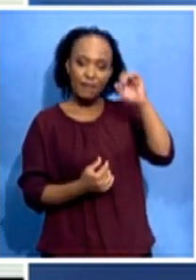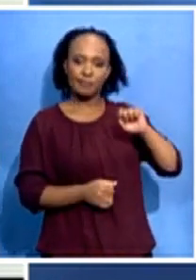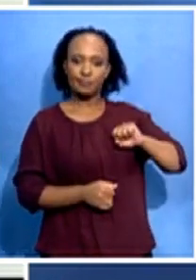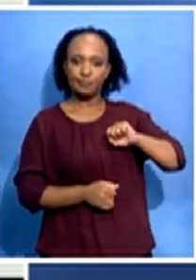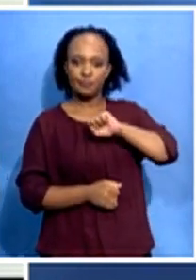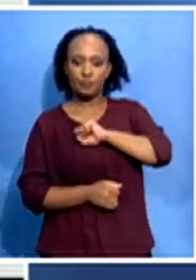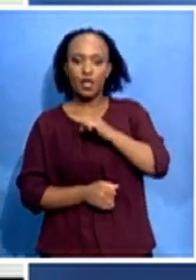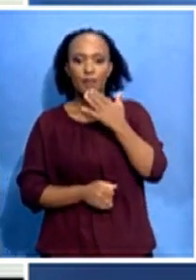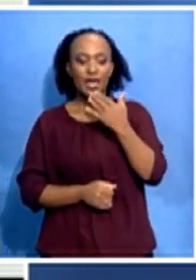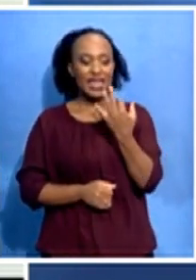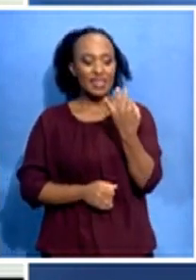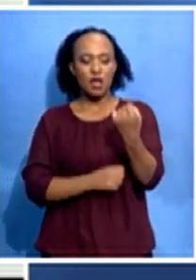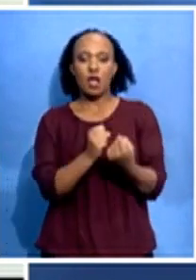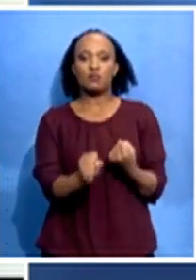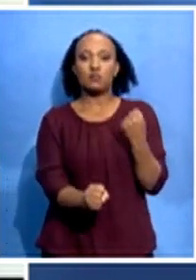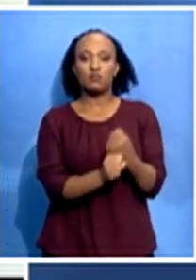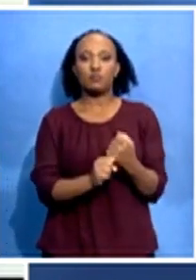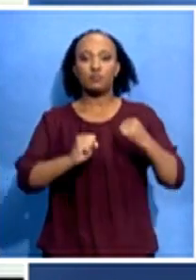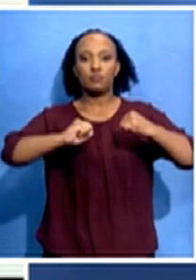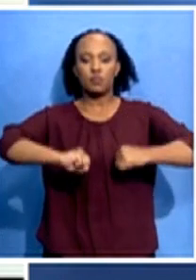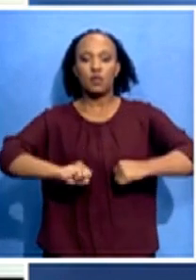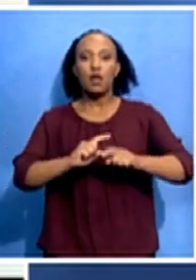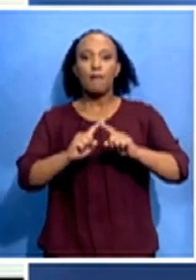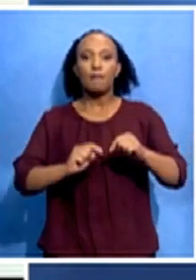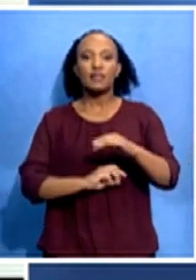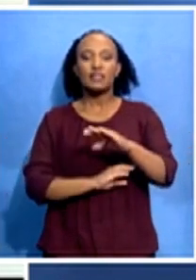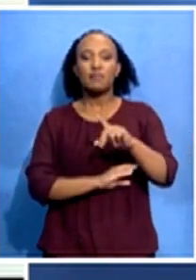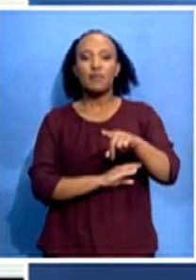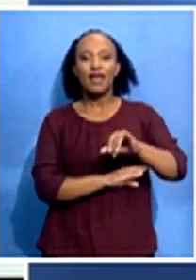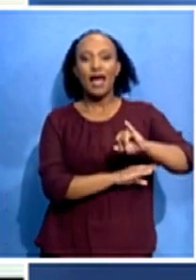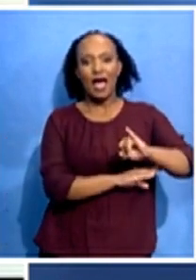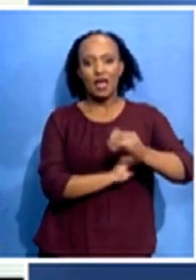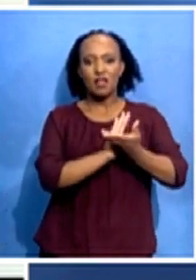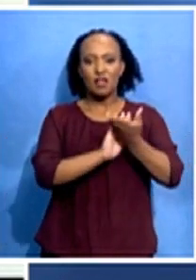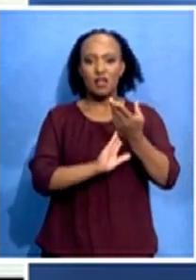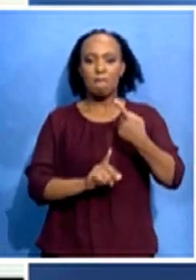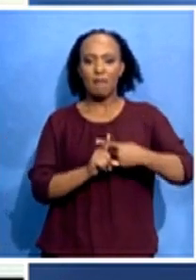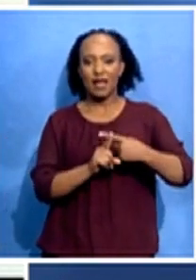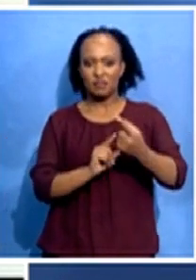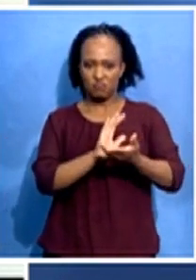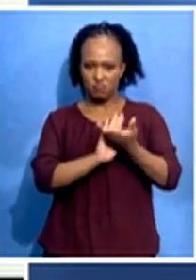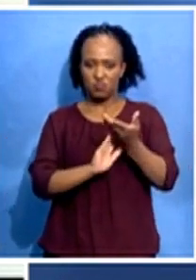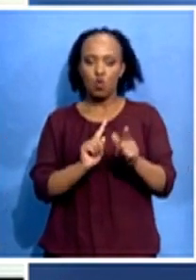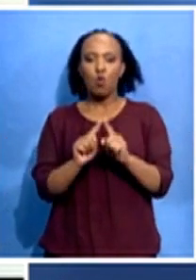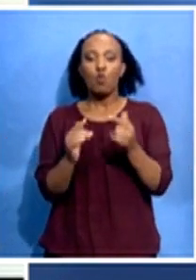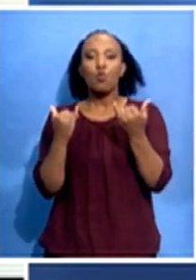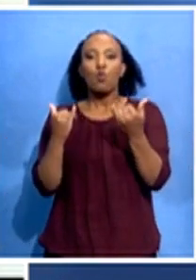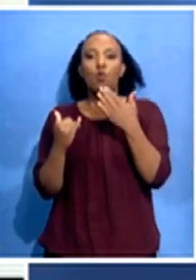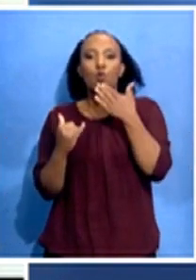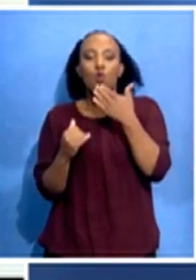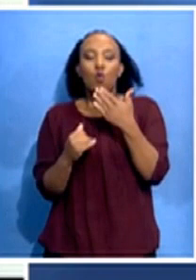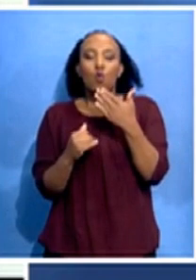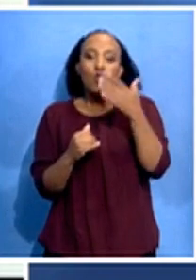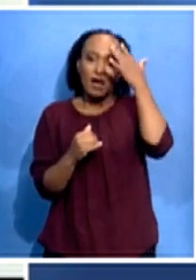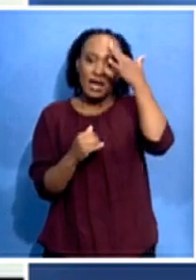giving CPI plus increases. And it's a consequence of having inefficiencies within the state system. And again, I think some of the trade unions